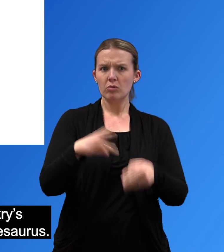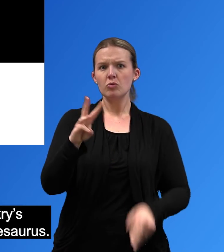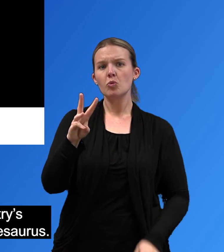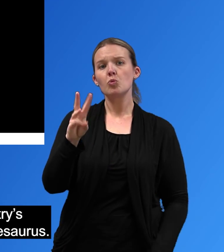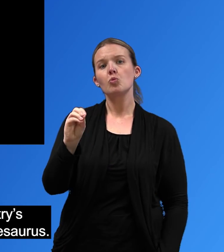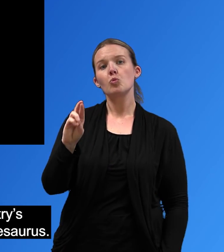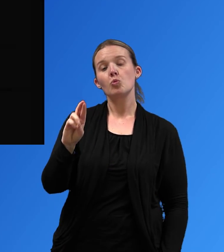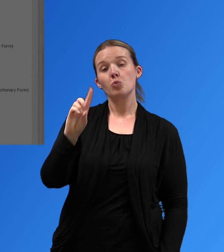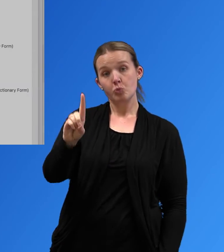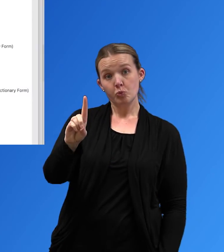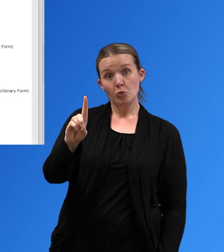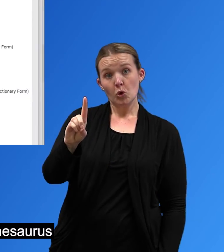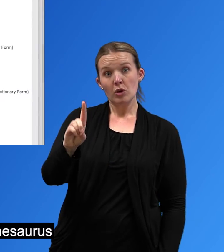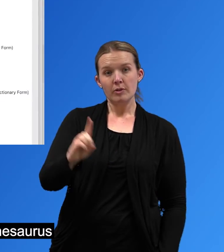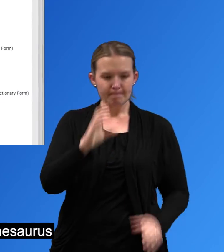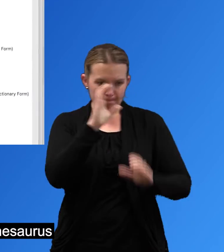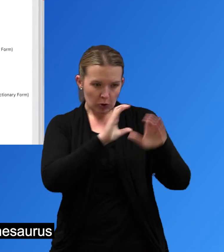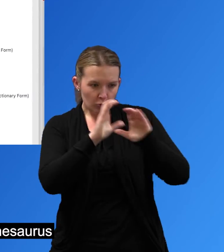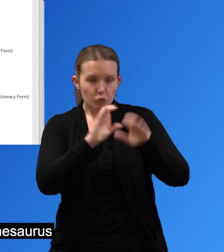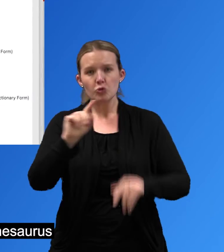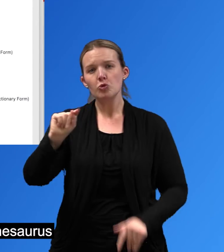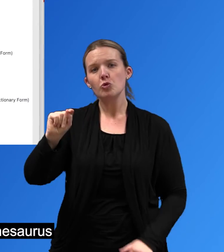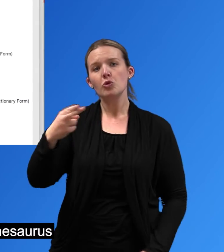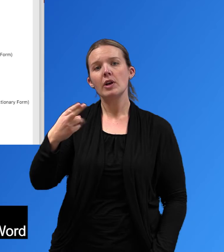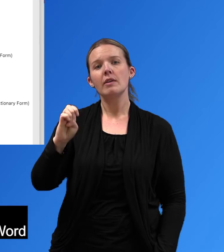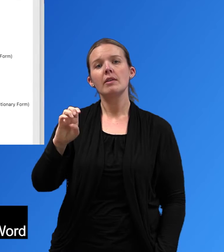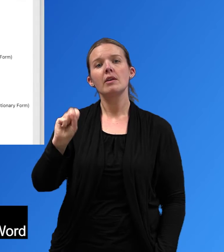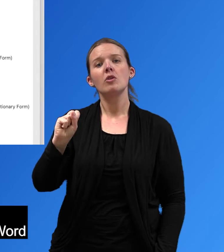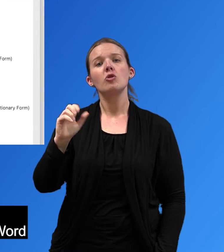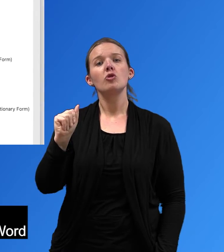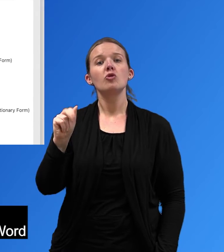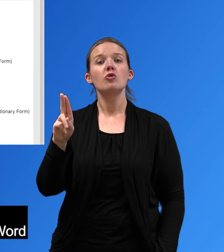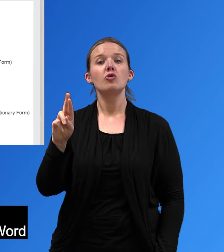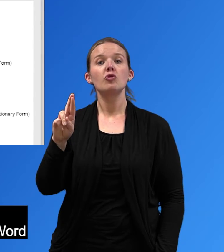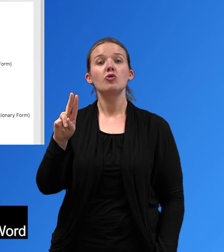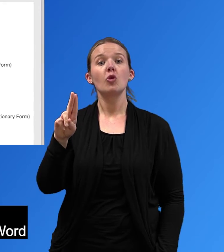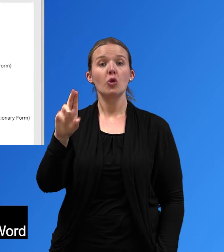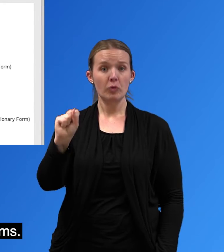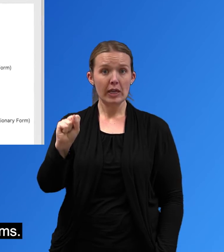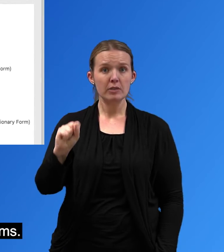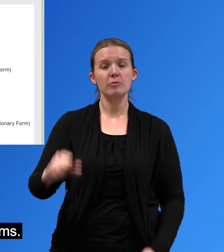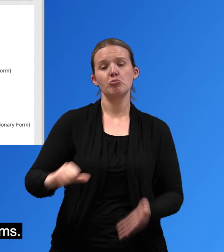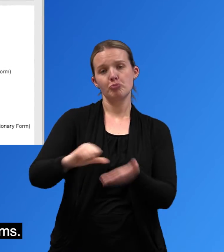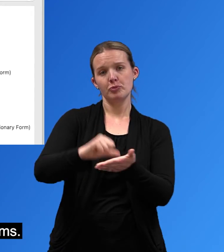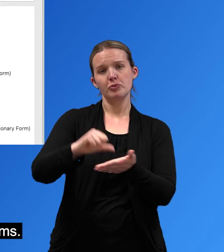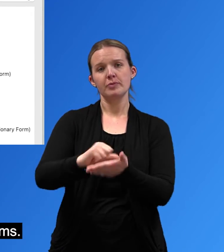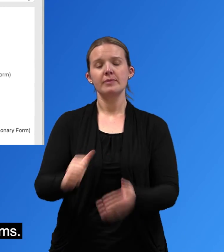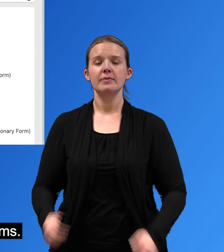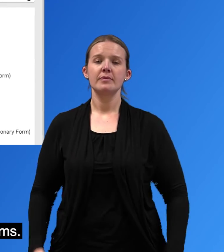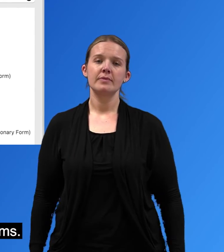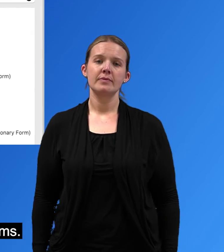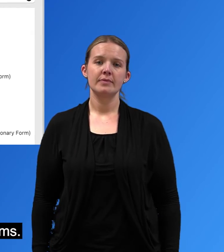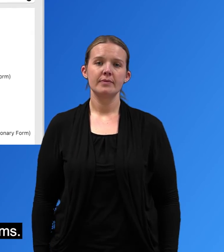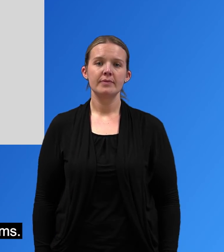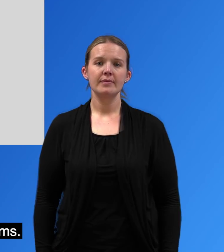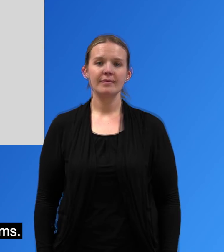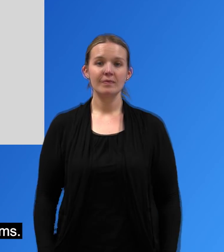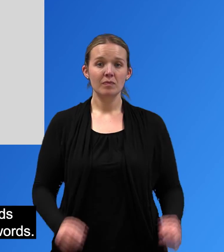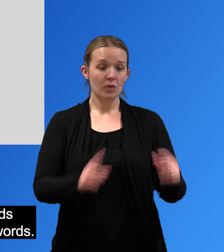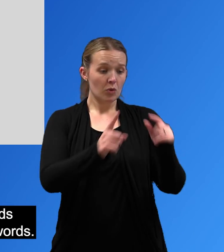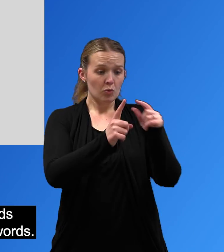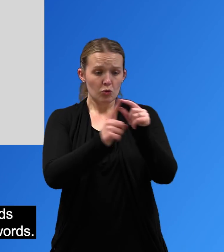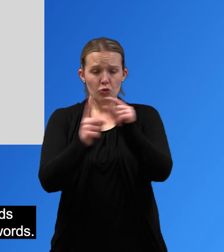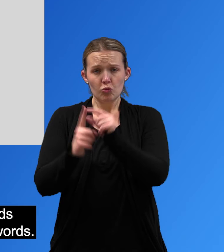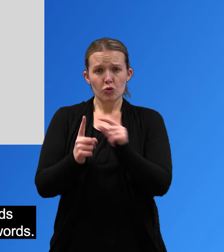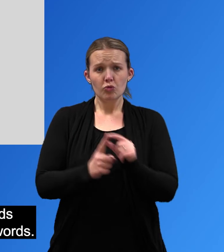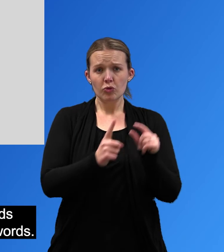Thesaurus. Use a standard online thesaurus or the tool built into Microsoft Word for non-medical terms.